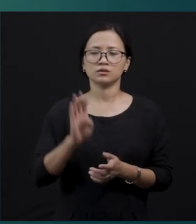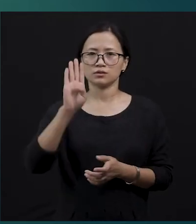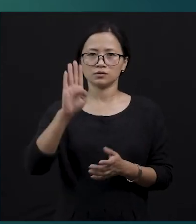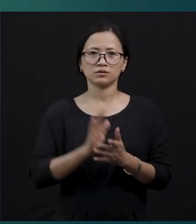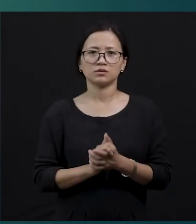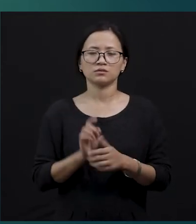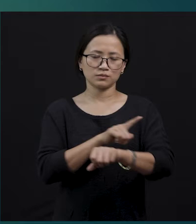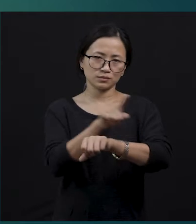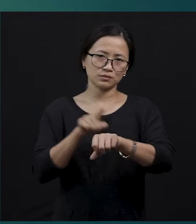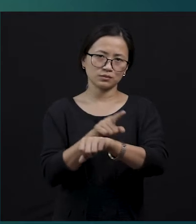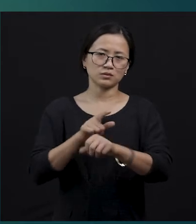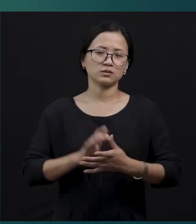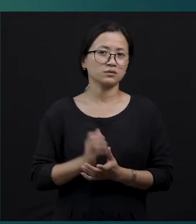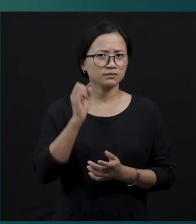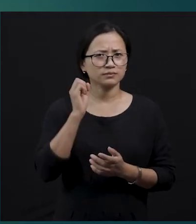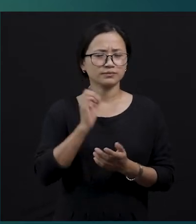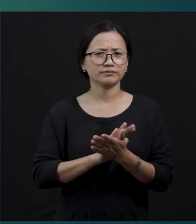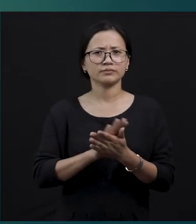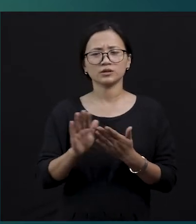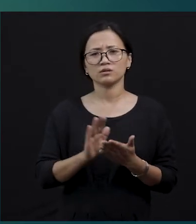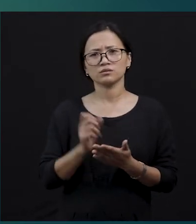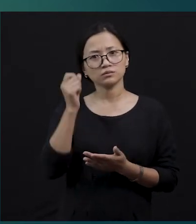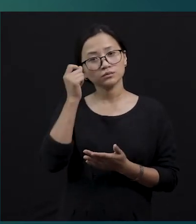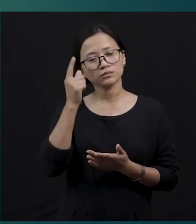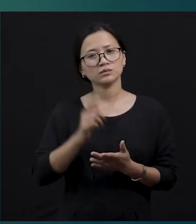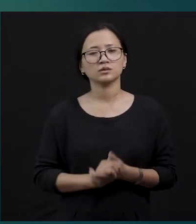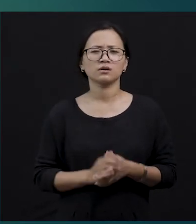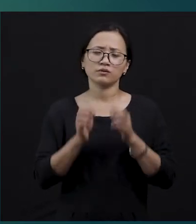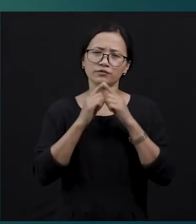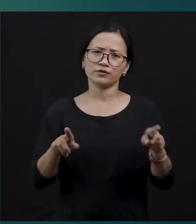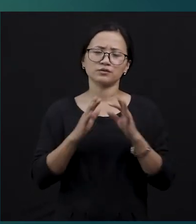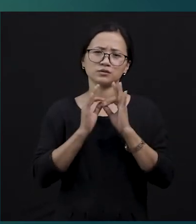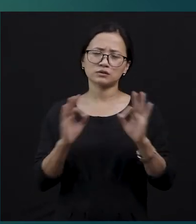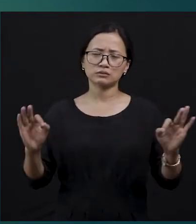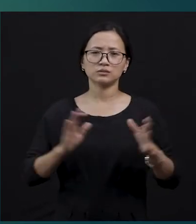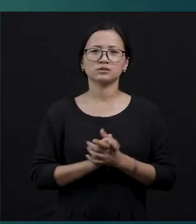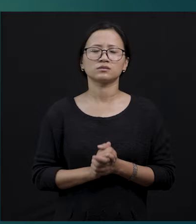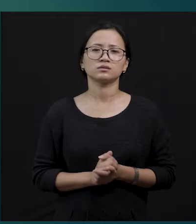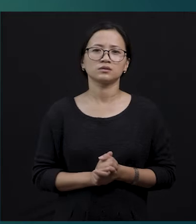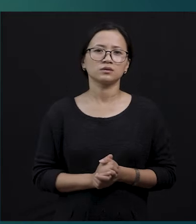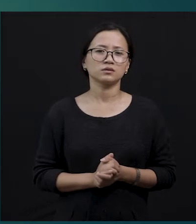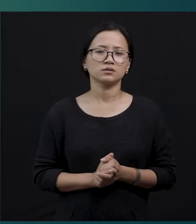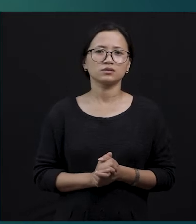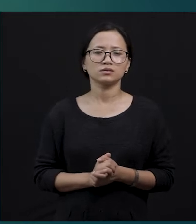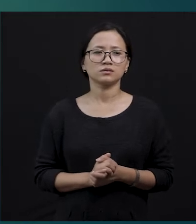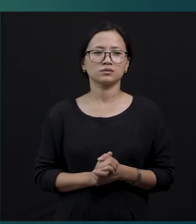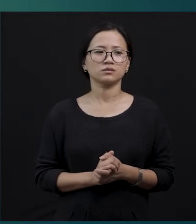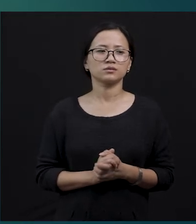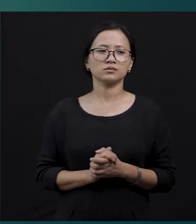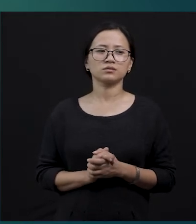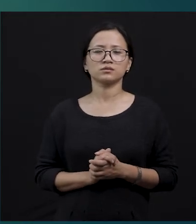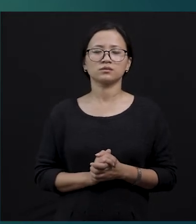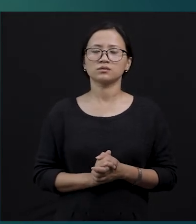4 hours. Am I clear, children? It is just very simple when you concentrate it and